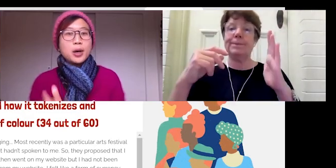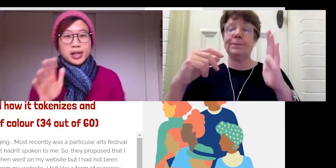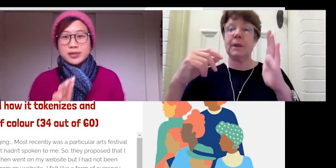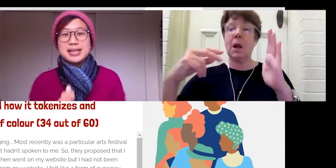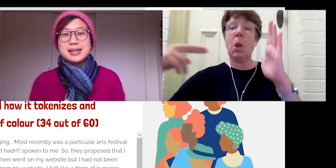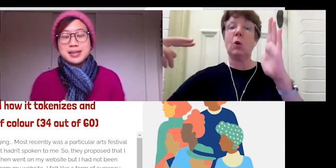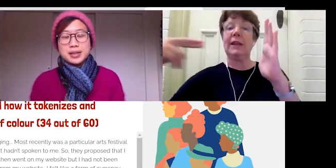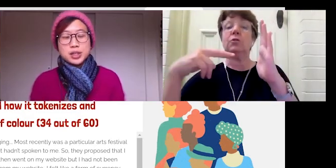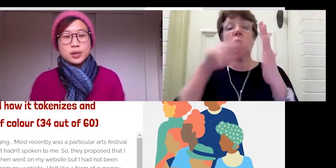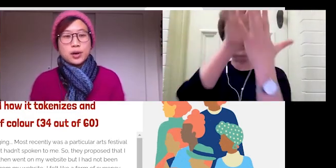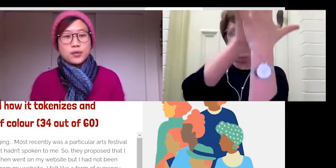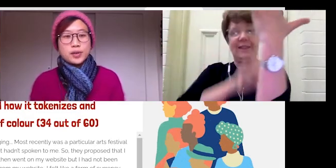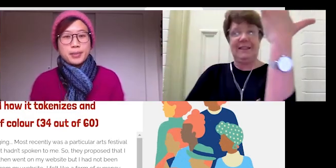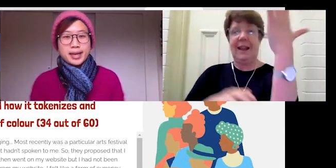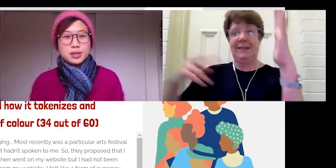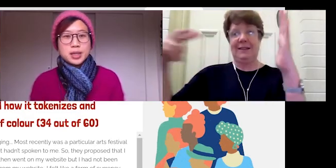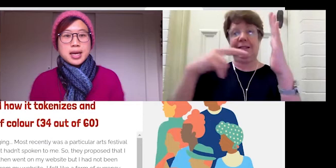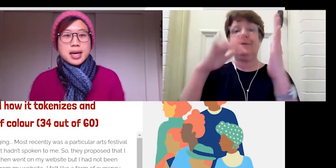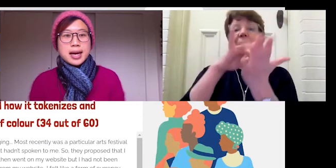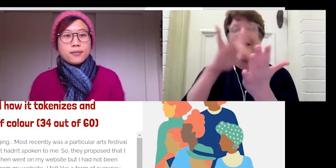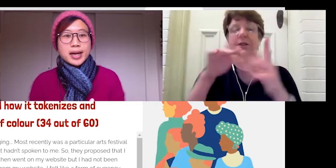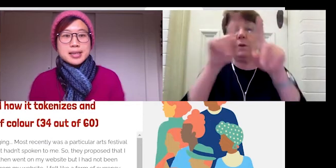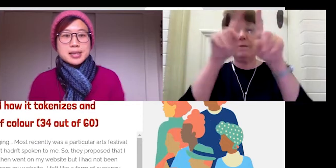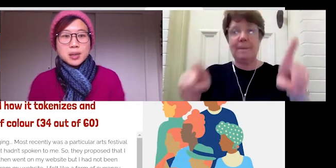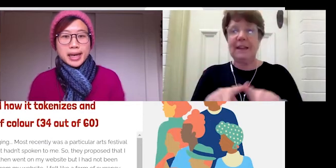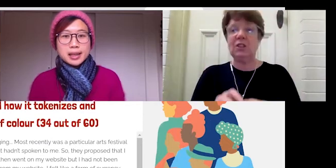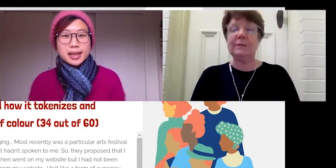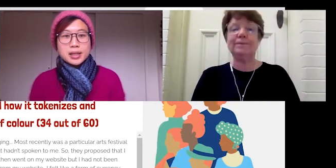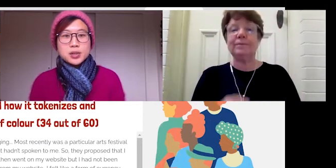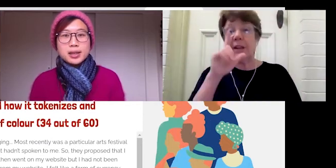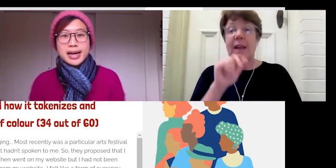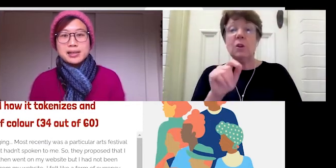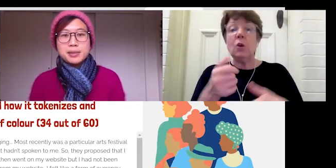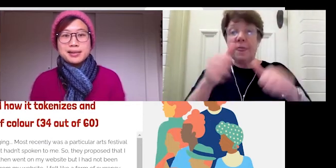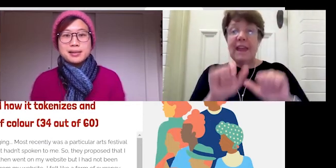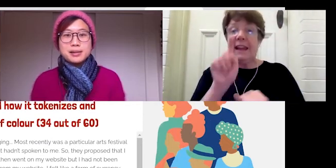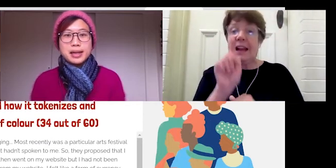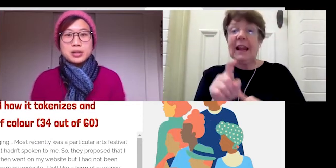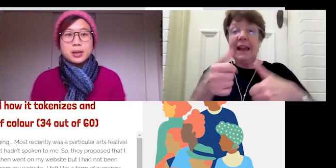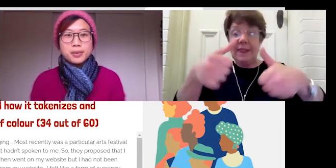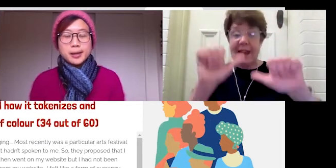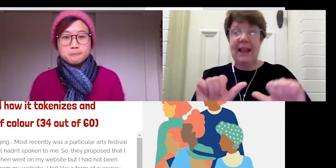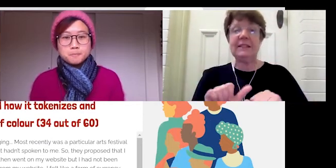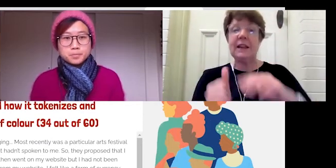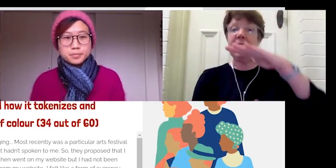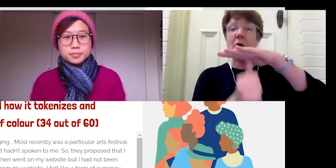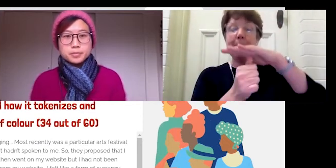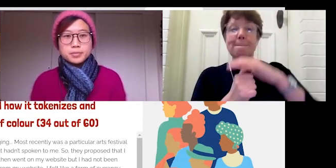the body of text in the center of the page. Francis, do you mind clicking to the next button at the top there?